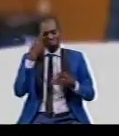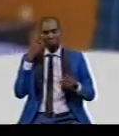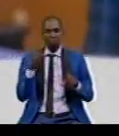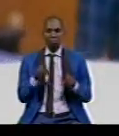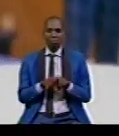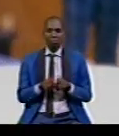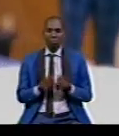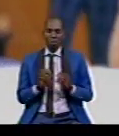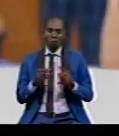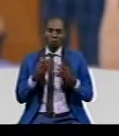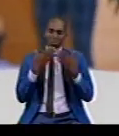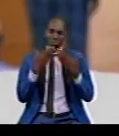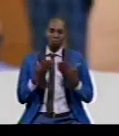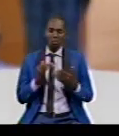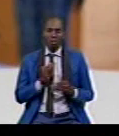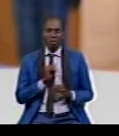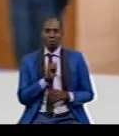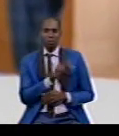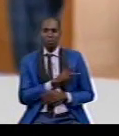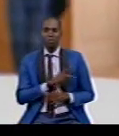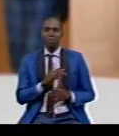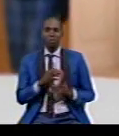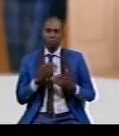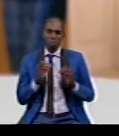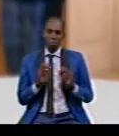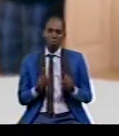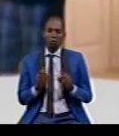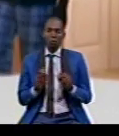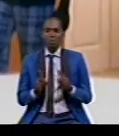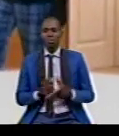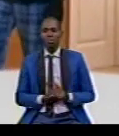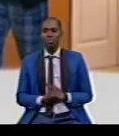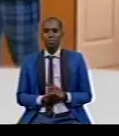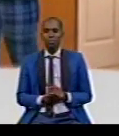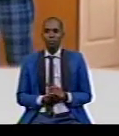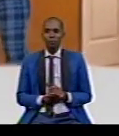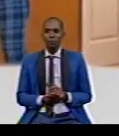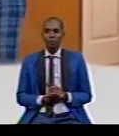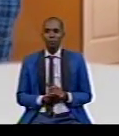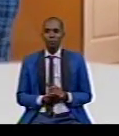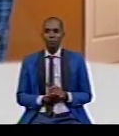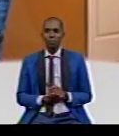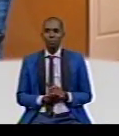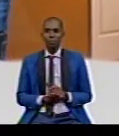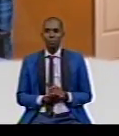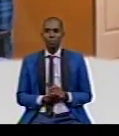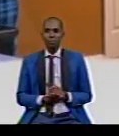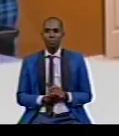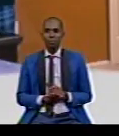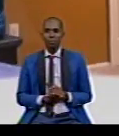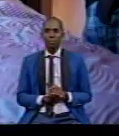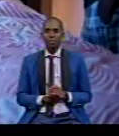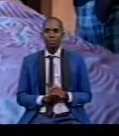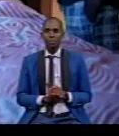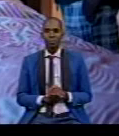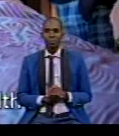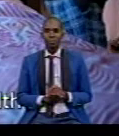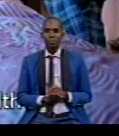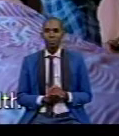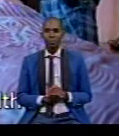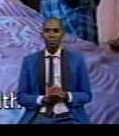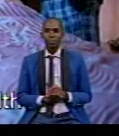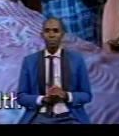take us from sin, and he will take sin from us, and he will turn us